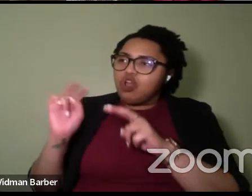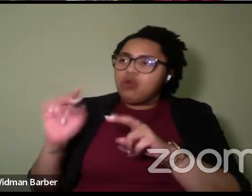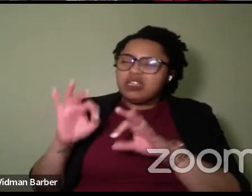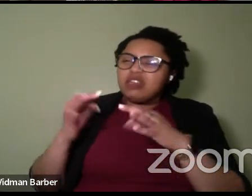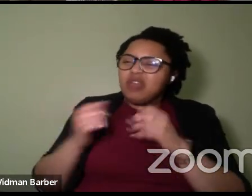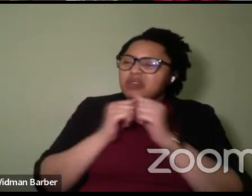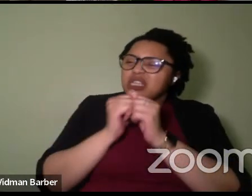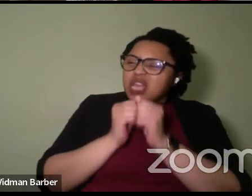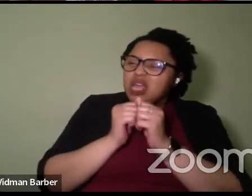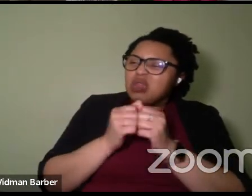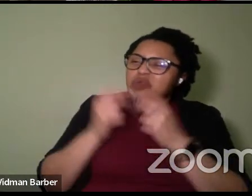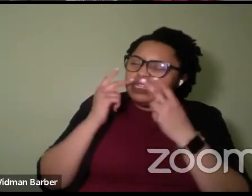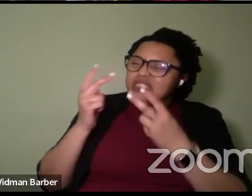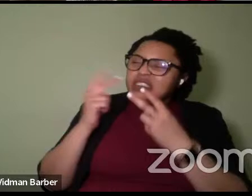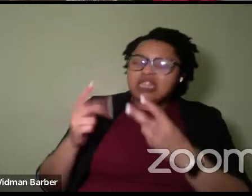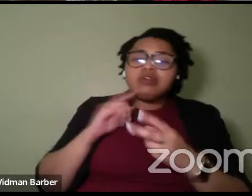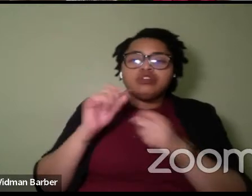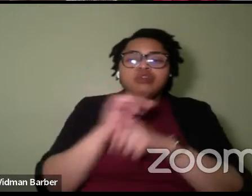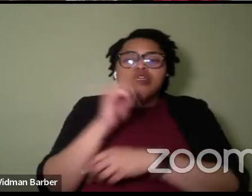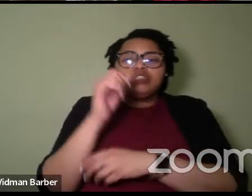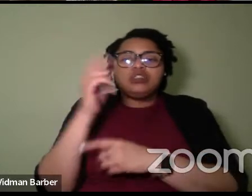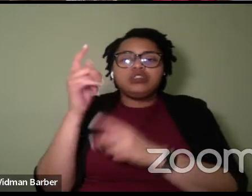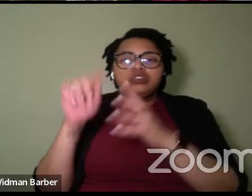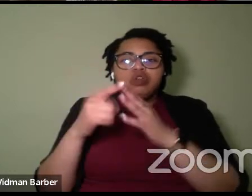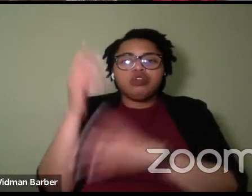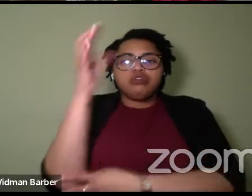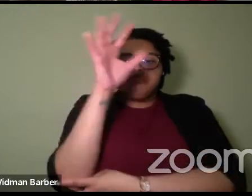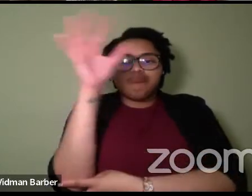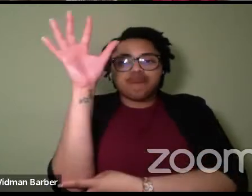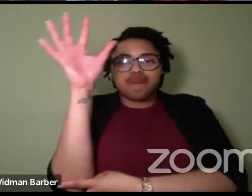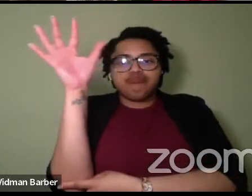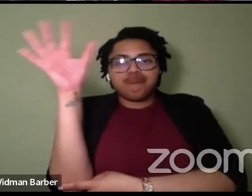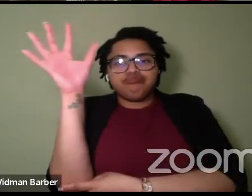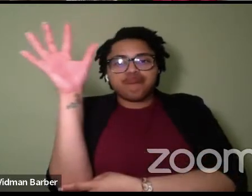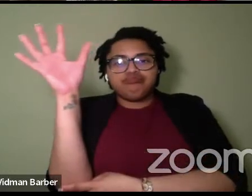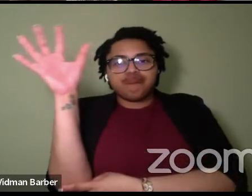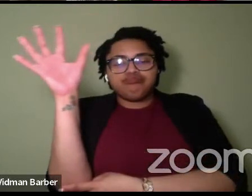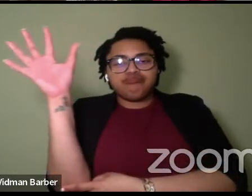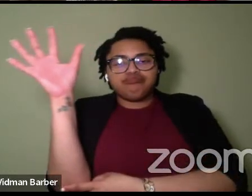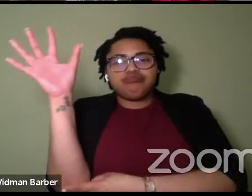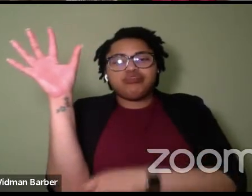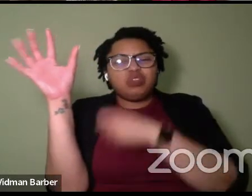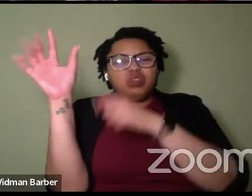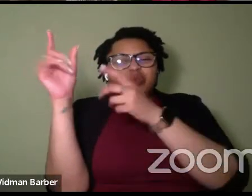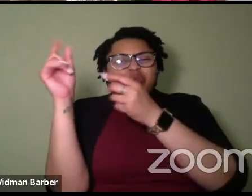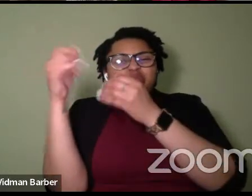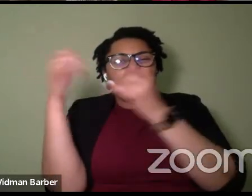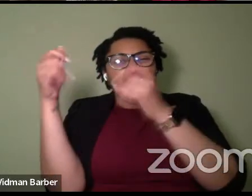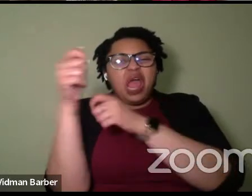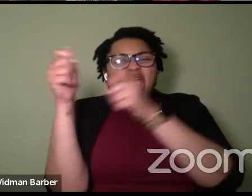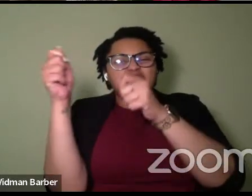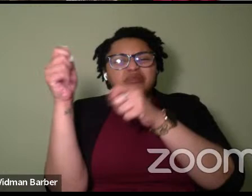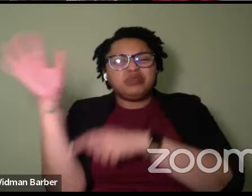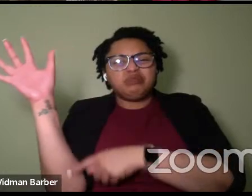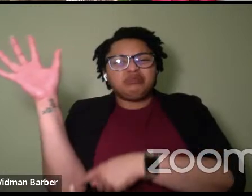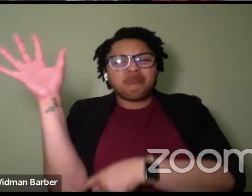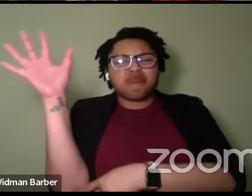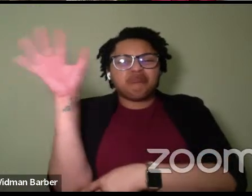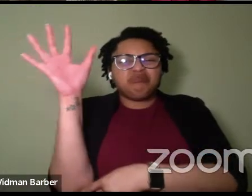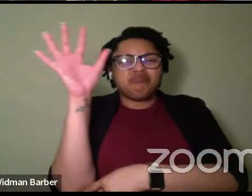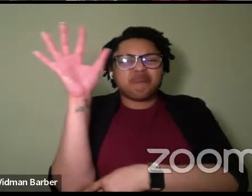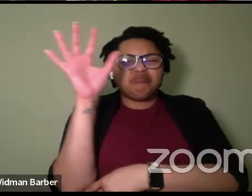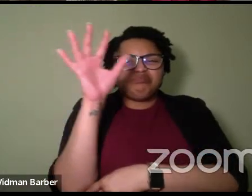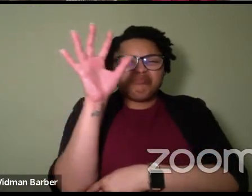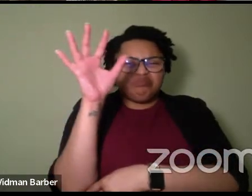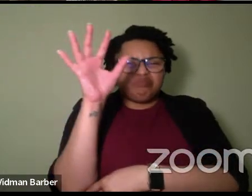toward the east, so we carefully tied a string around it, attached the string to a stick on the west, and gently pulled to encourage it to grow more upright.